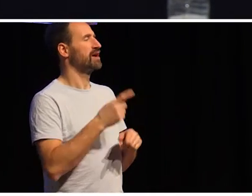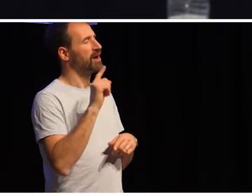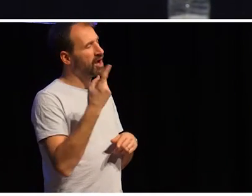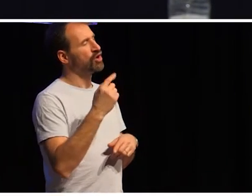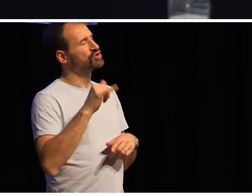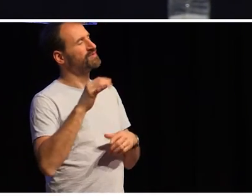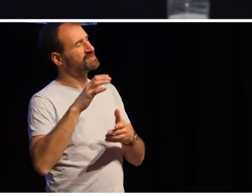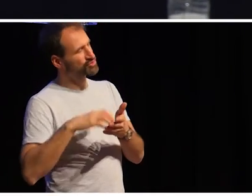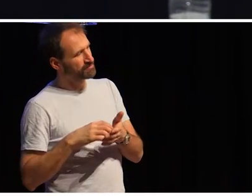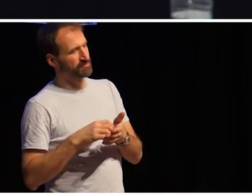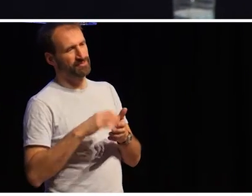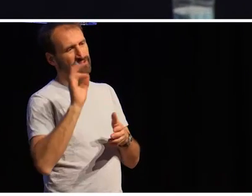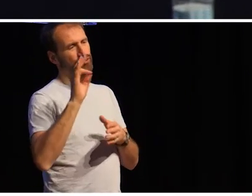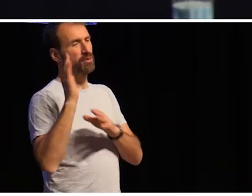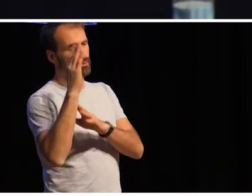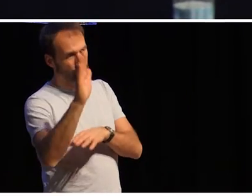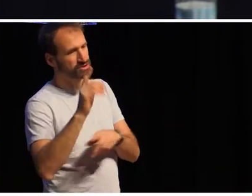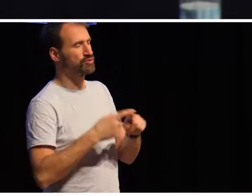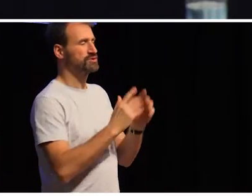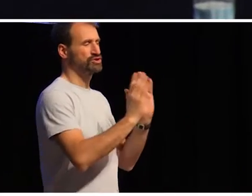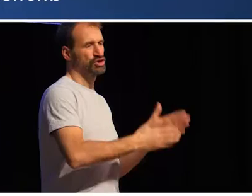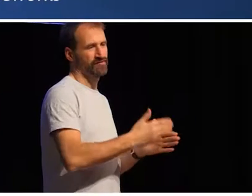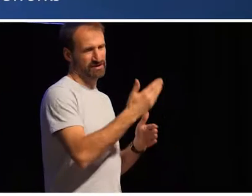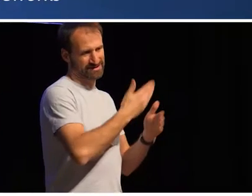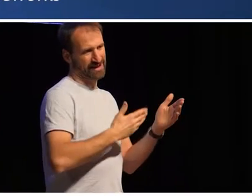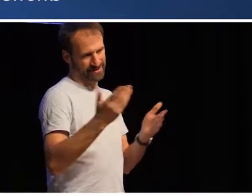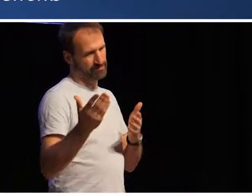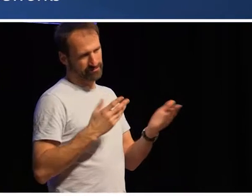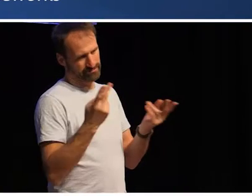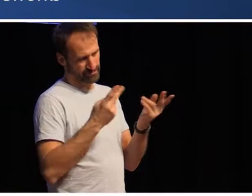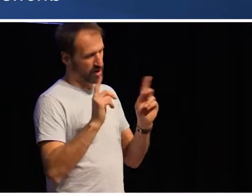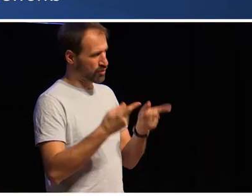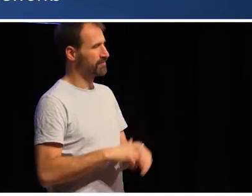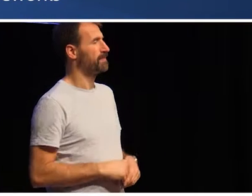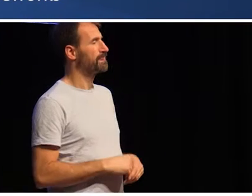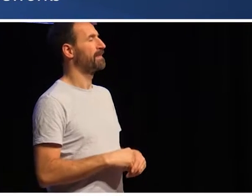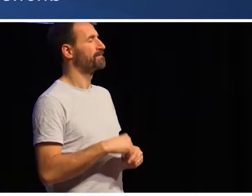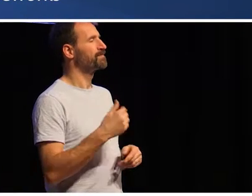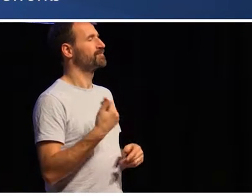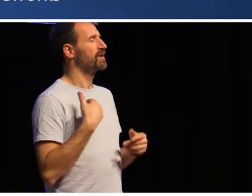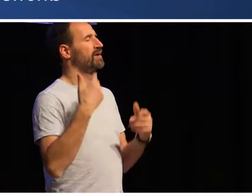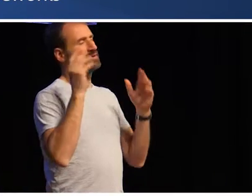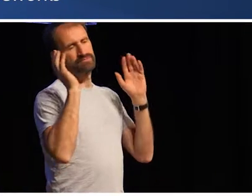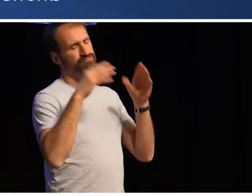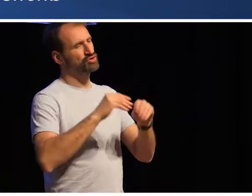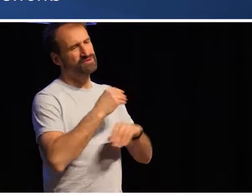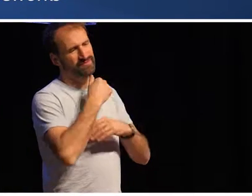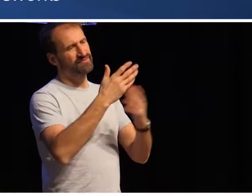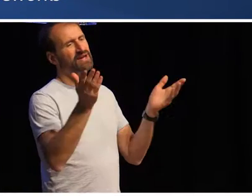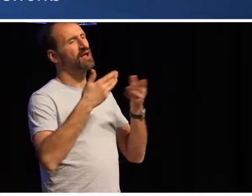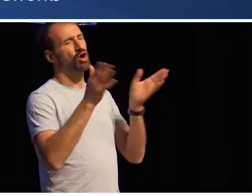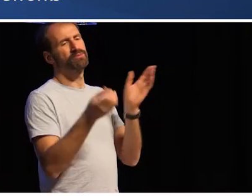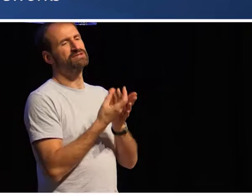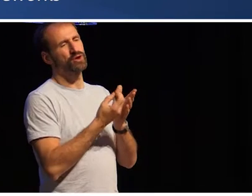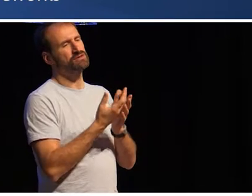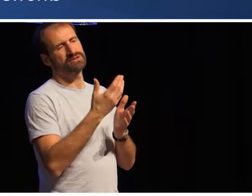on the server side. Yeah, it's based on a lot of well-known open source libraries. For example, Eclipse